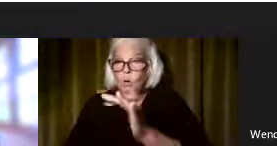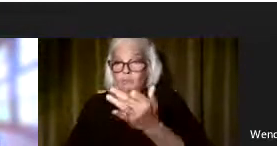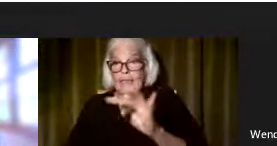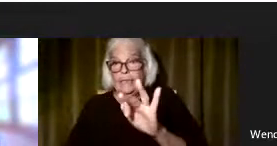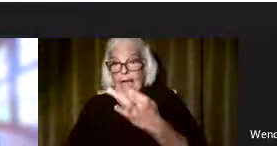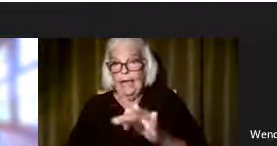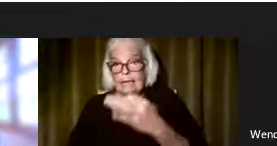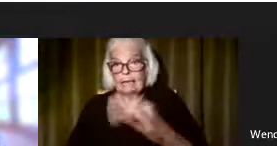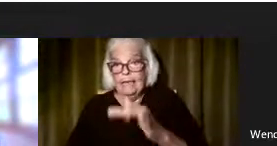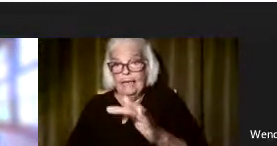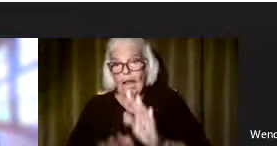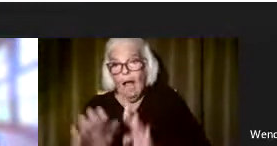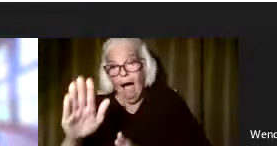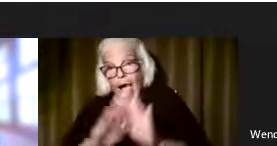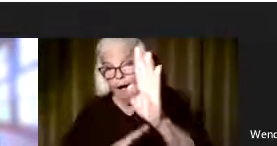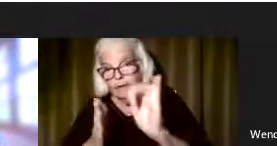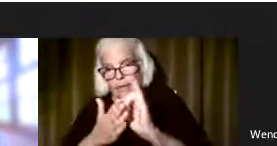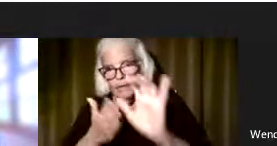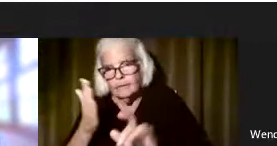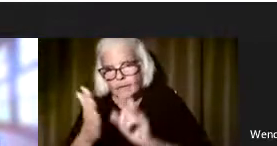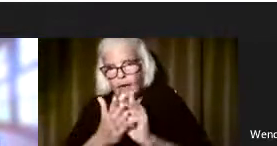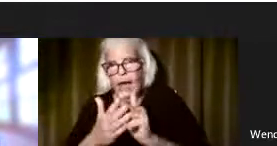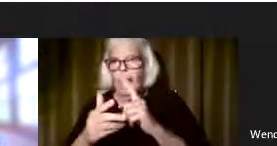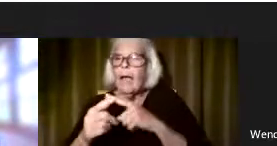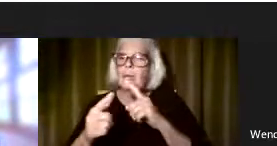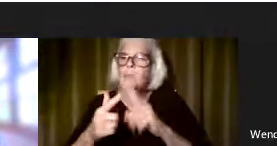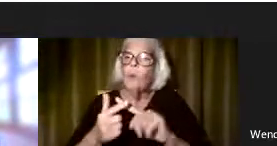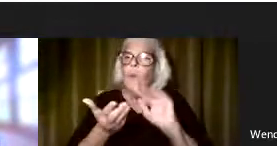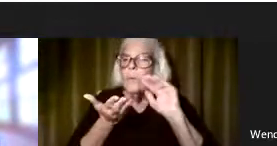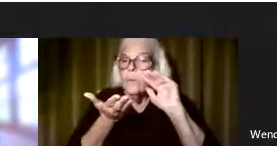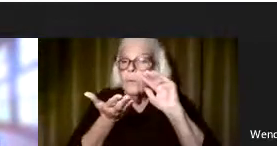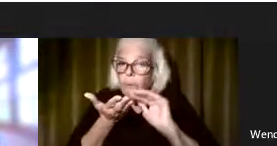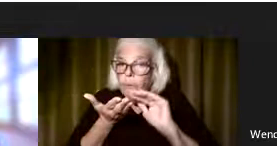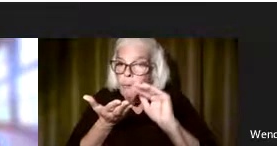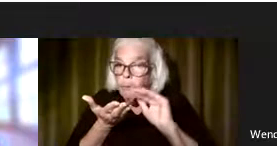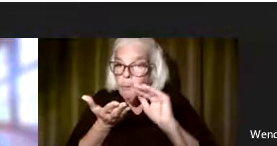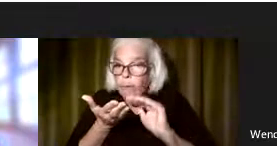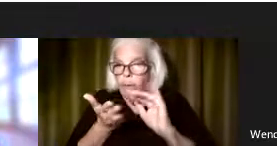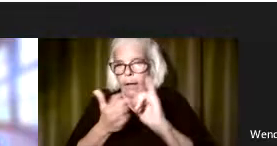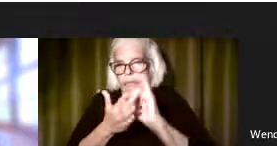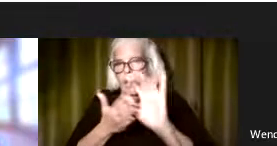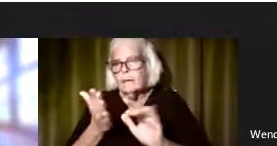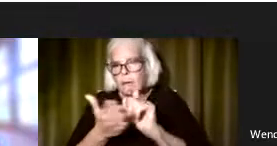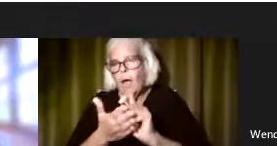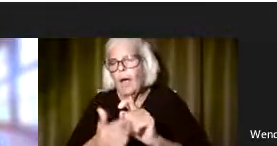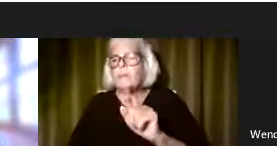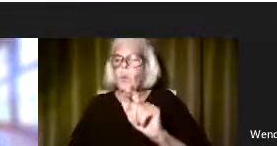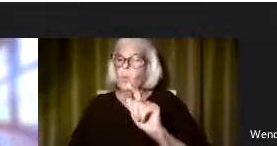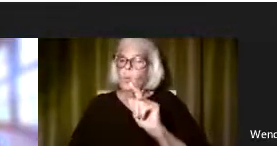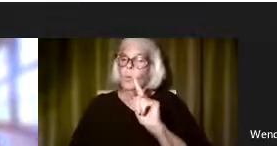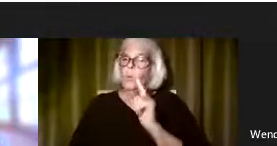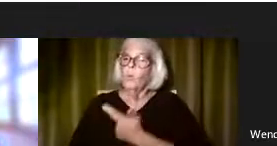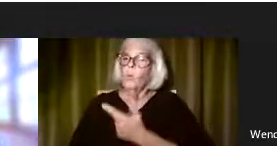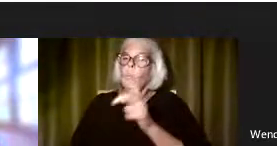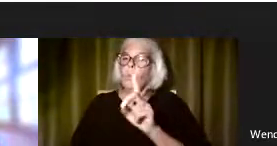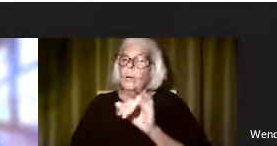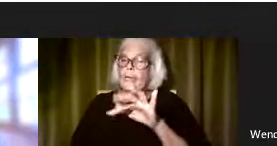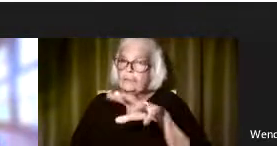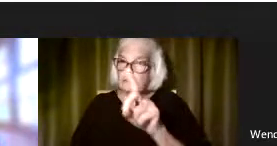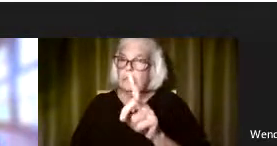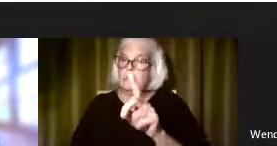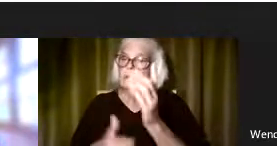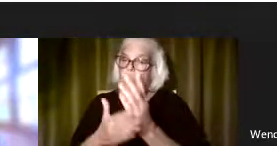have done some planning for the summer and the fall with our current inventory in